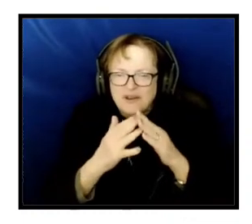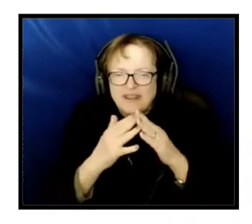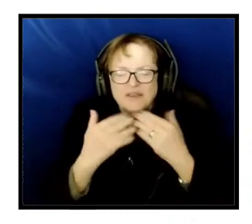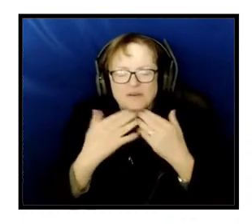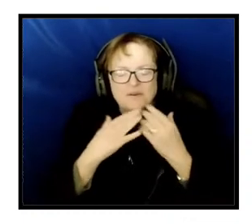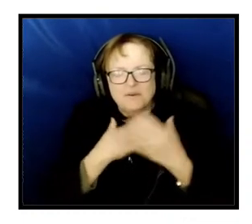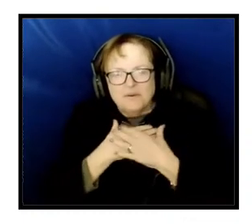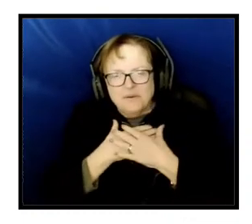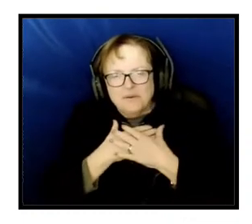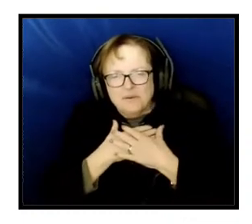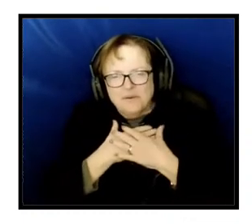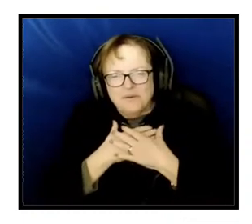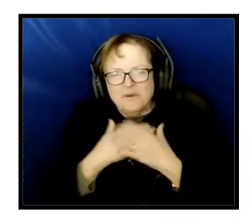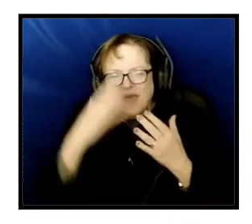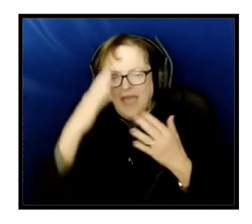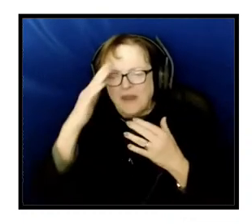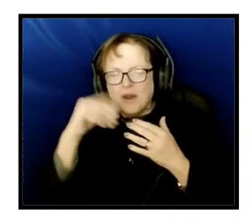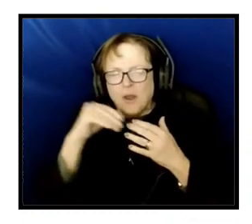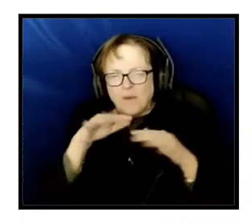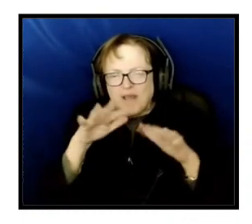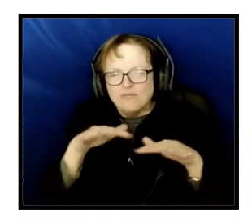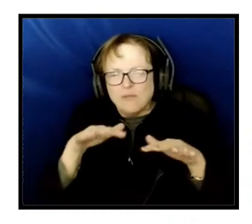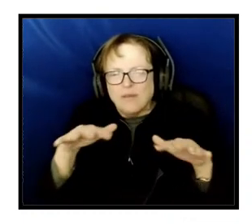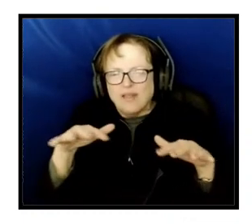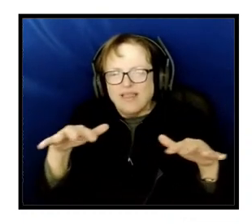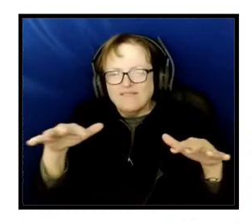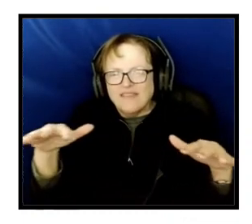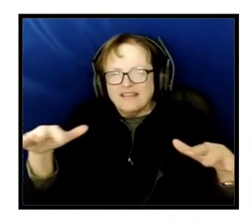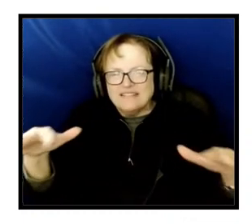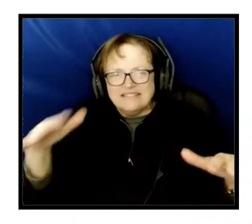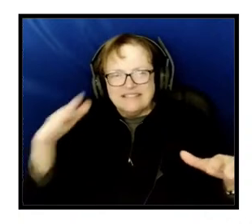have ripple effects far into the future.